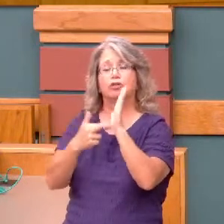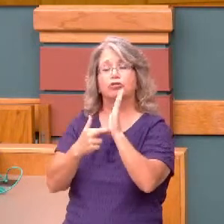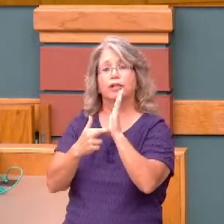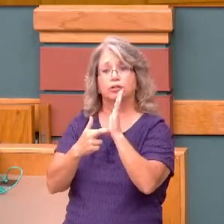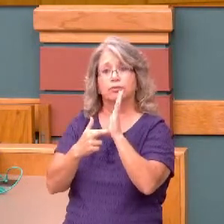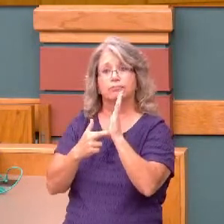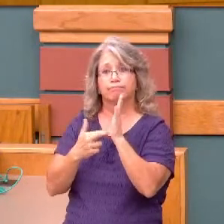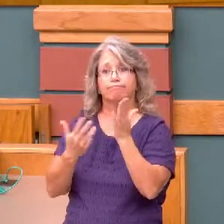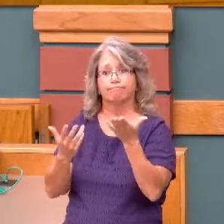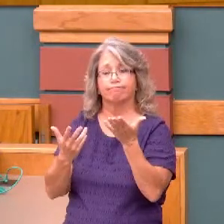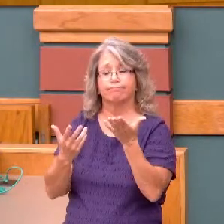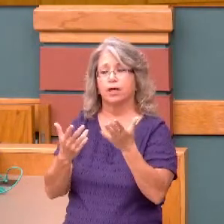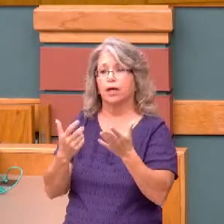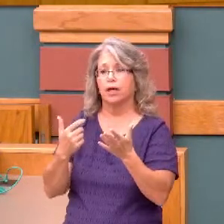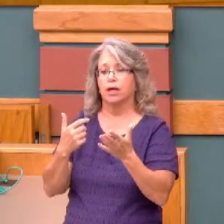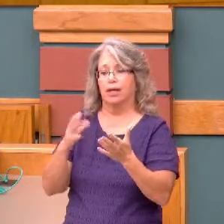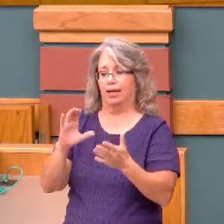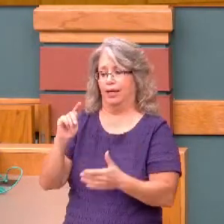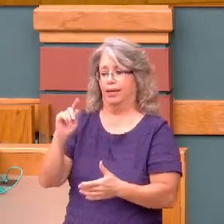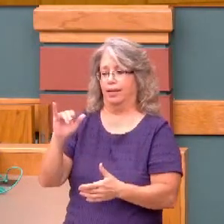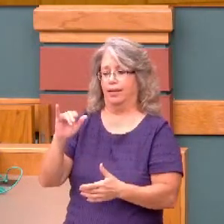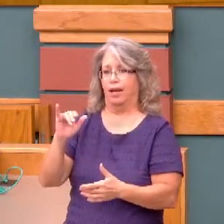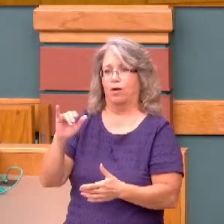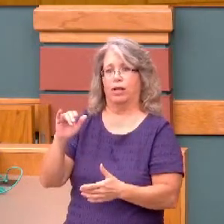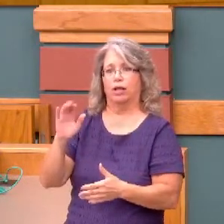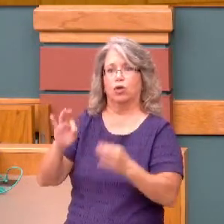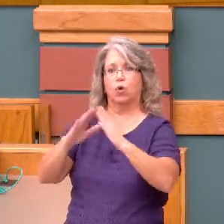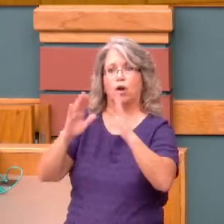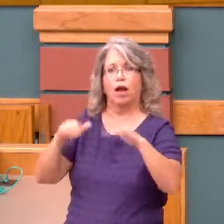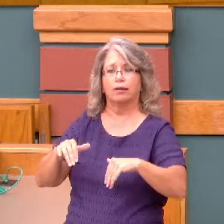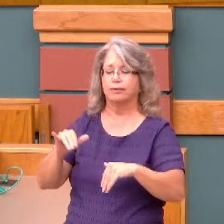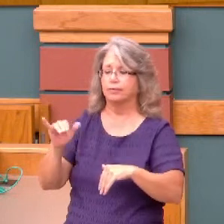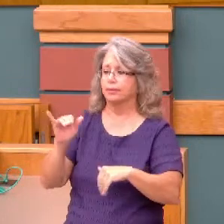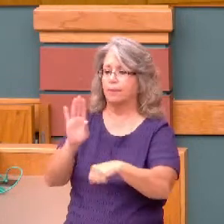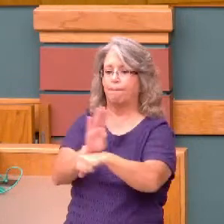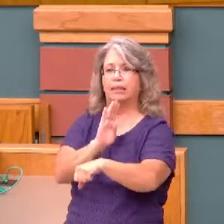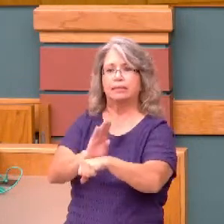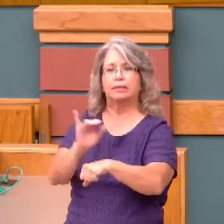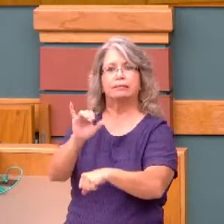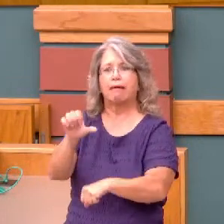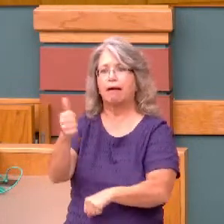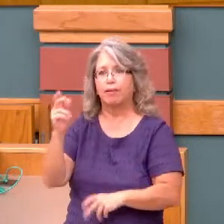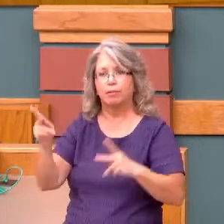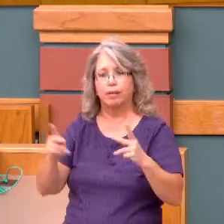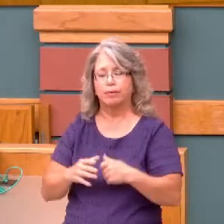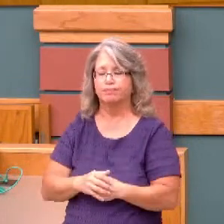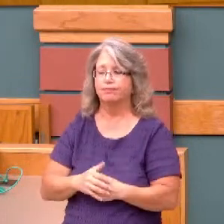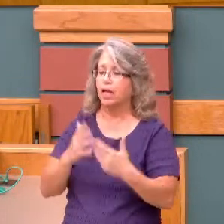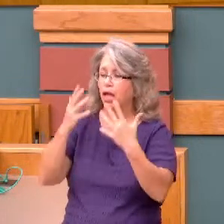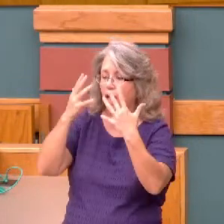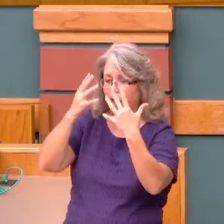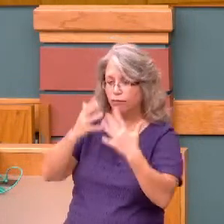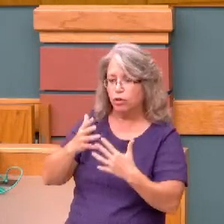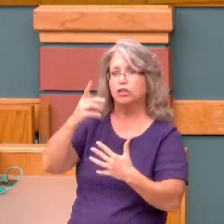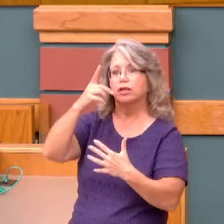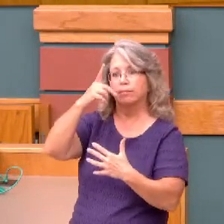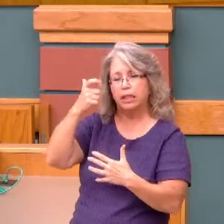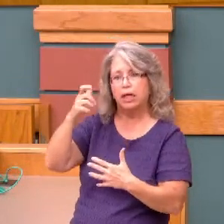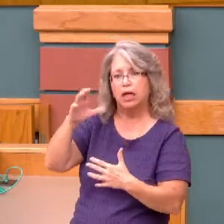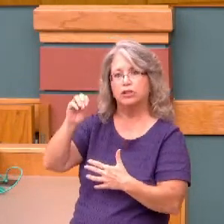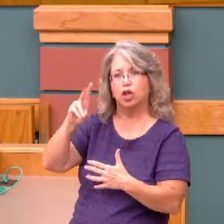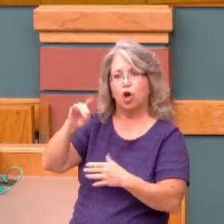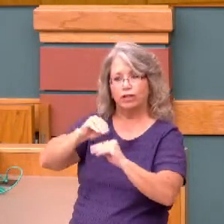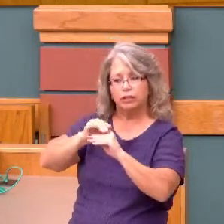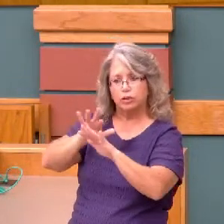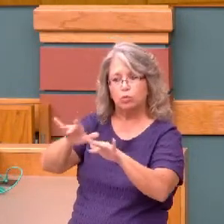business at the county, like everybody else, and unfortunately, due to the outbreak of COVID, we have been impacted